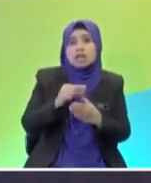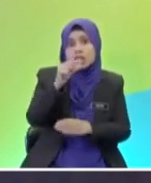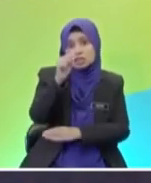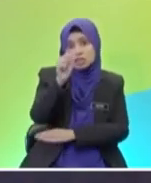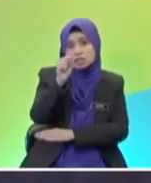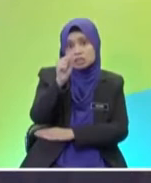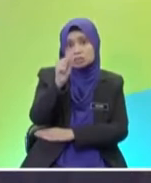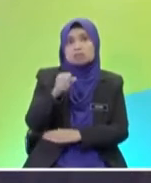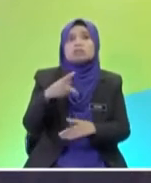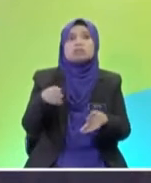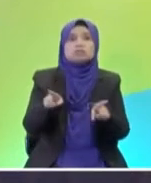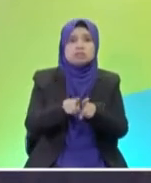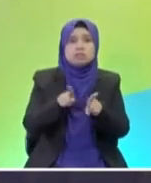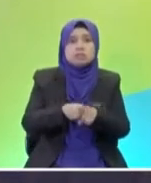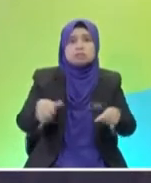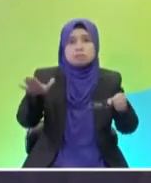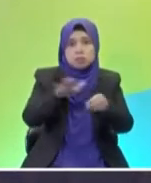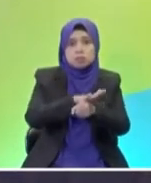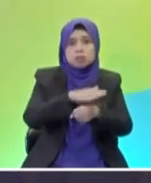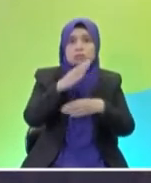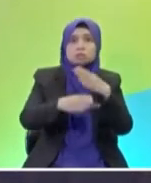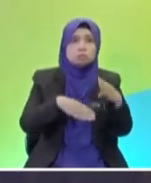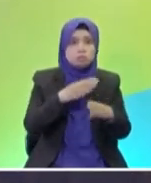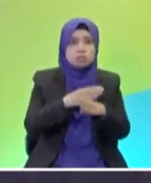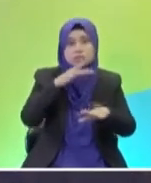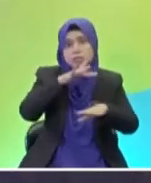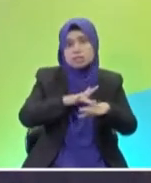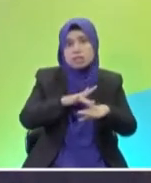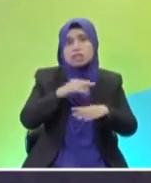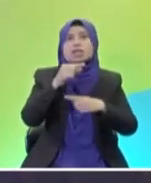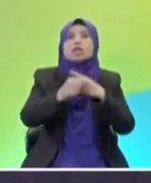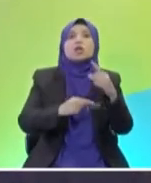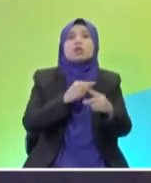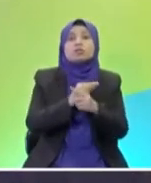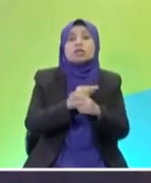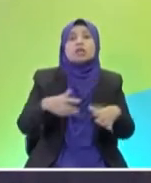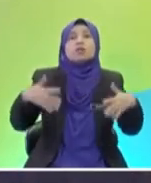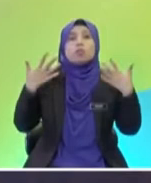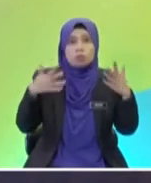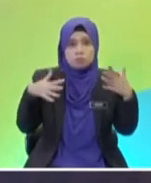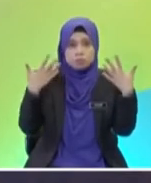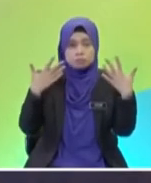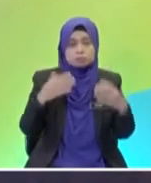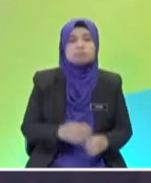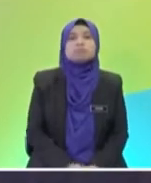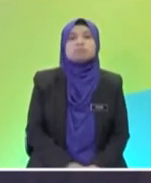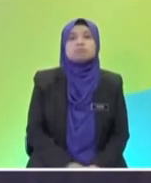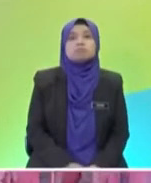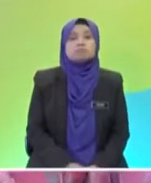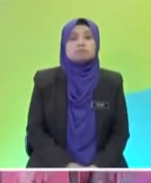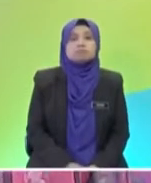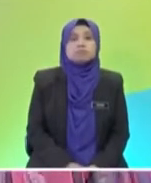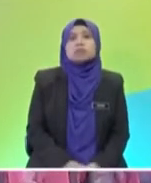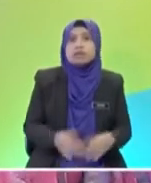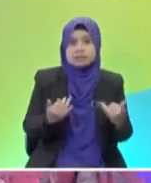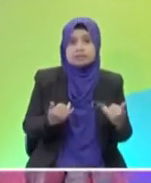our atmosphere. Right. Okay. That's why the global warming happens. Okay, now, we have done the five factors here. Now, we go to the